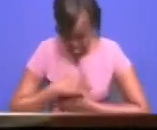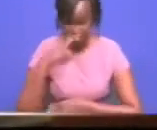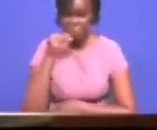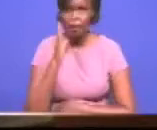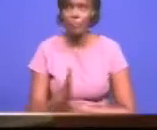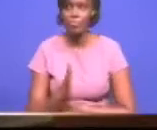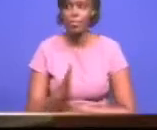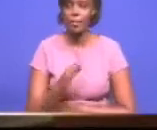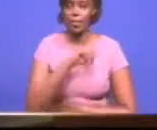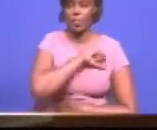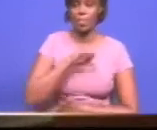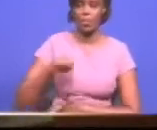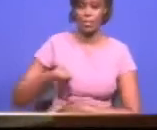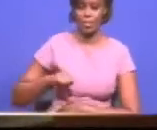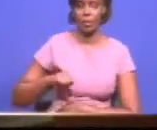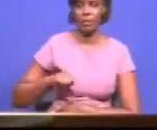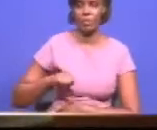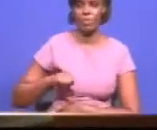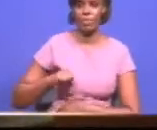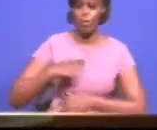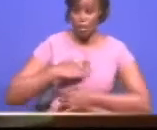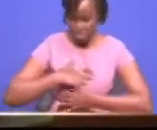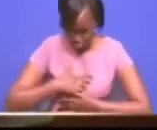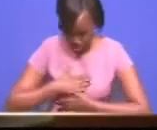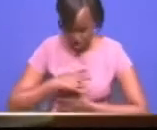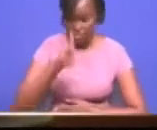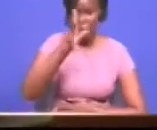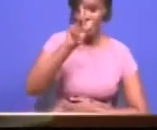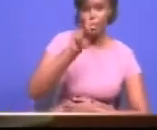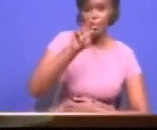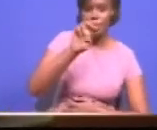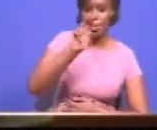the Honorable Speaker of the Senate, Senator Kenneth Lusaka.